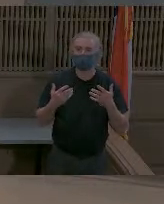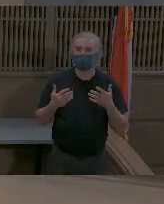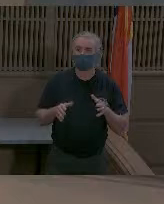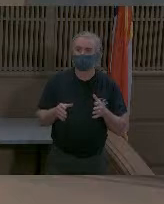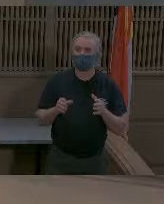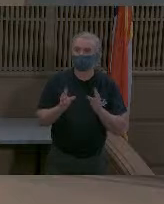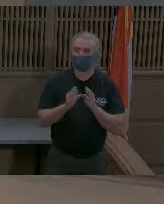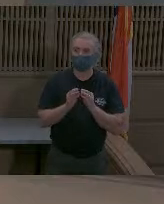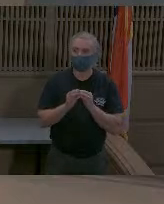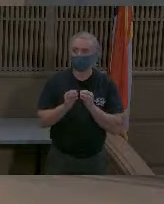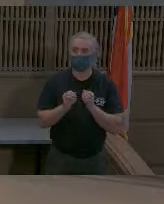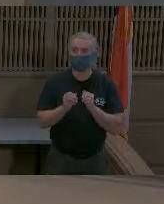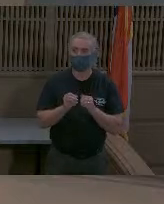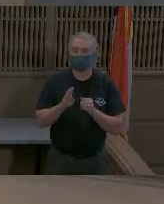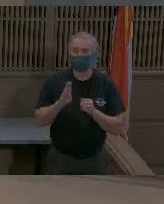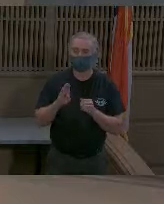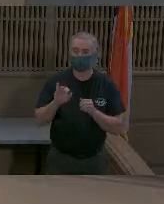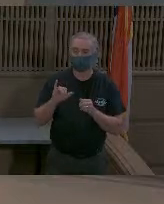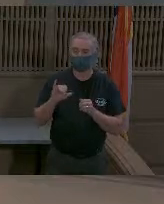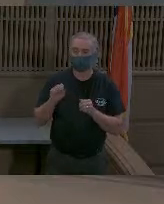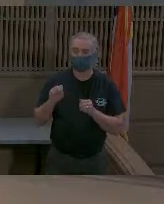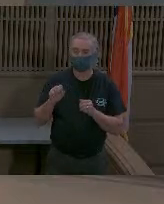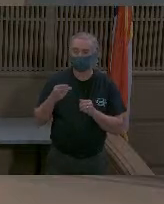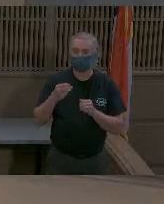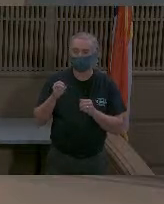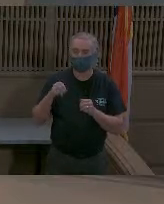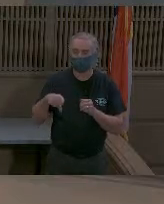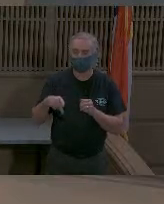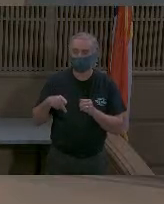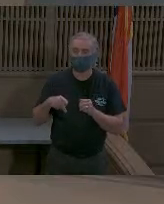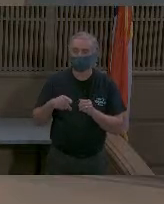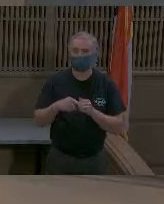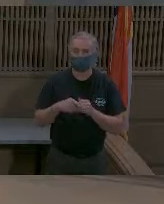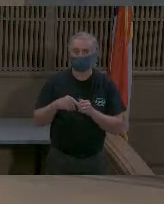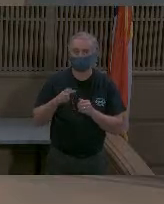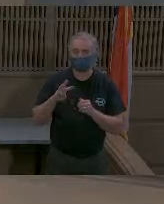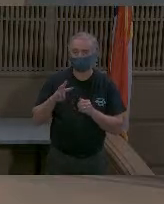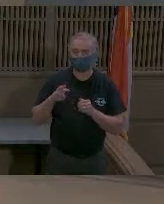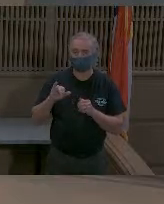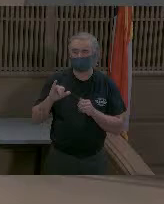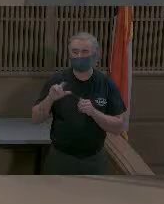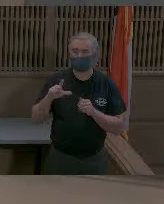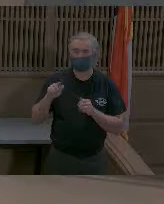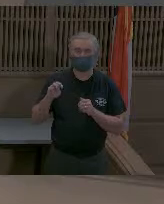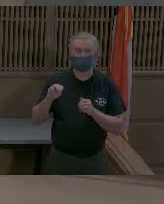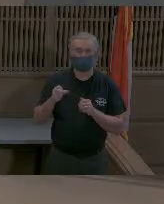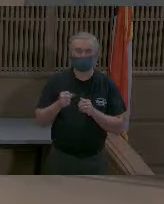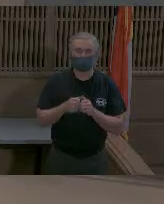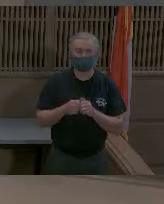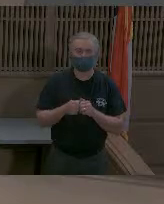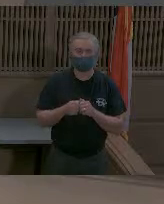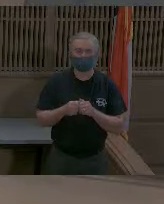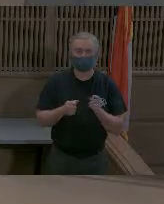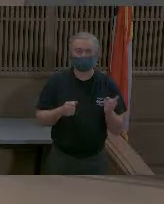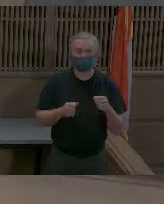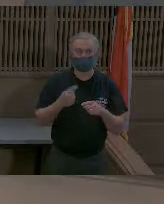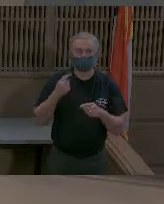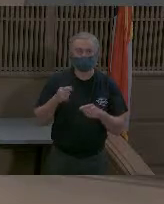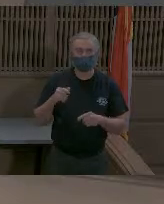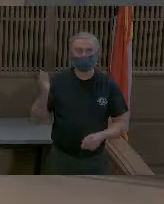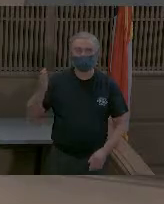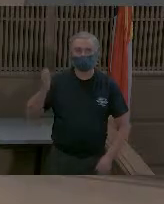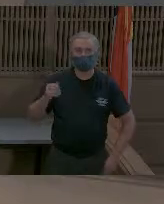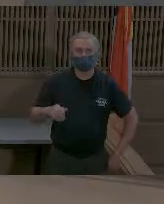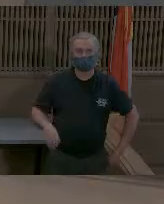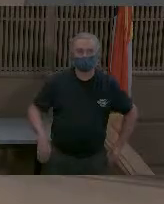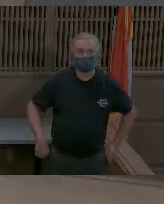today, Bishop Frederick Williams of Gethsemane Worship Center. Bishop Williams, I'd like to bring you up for some remarks, please.